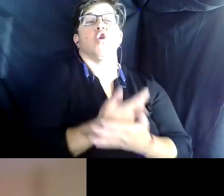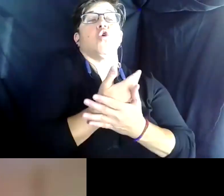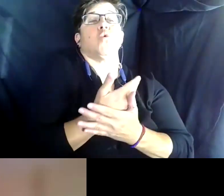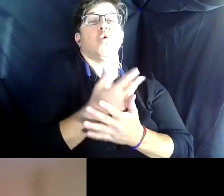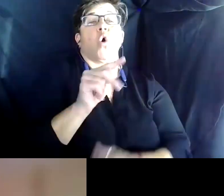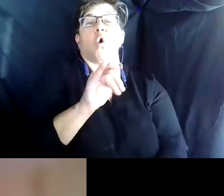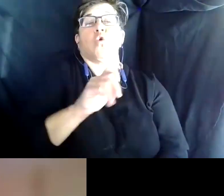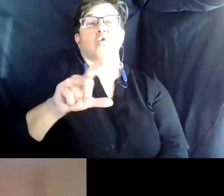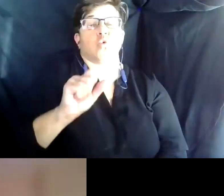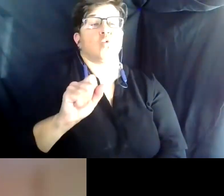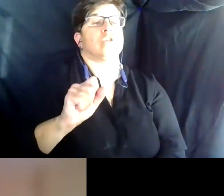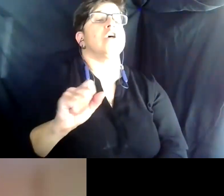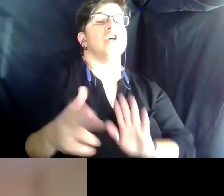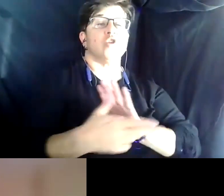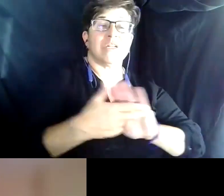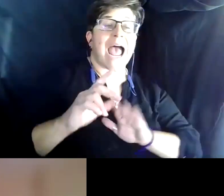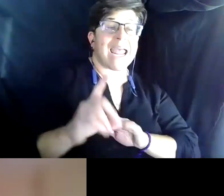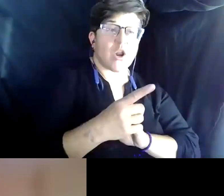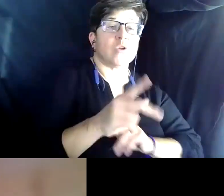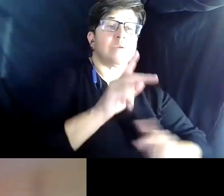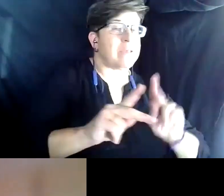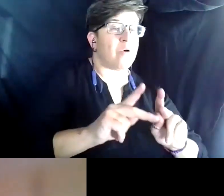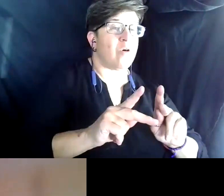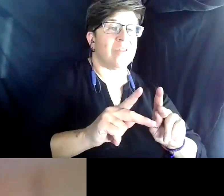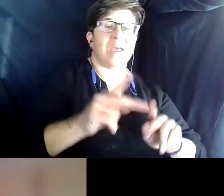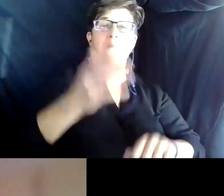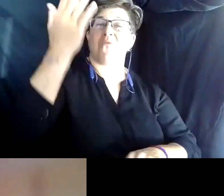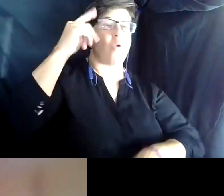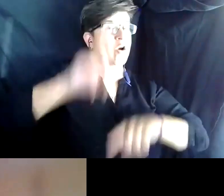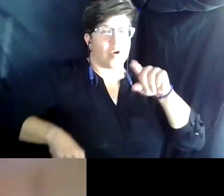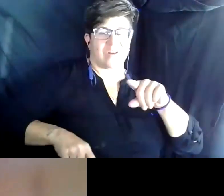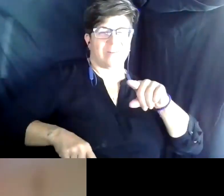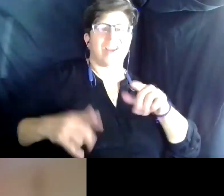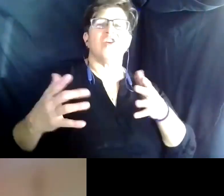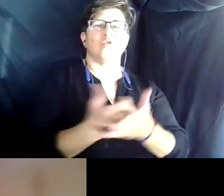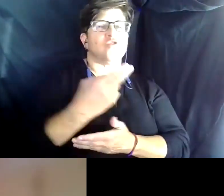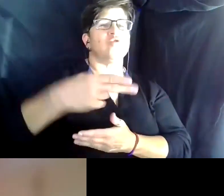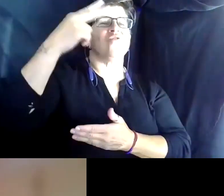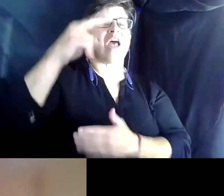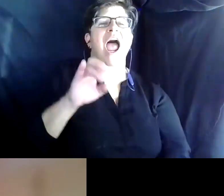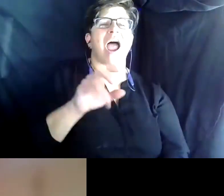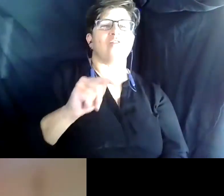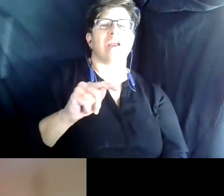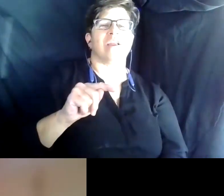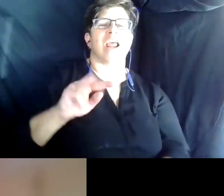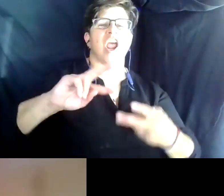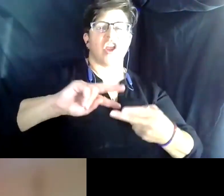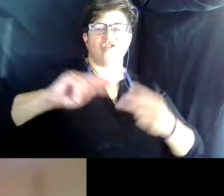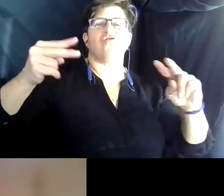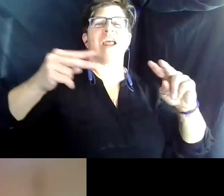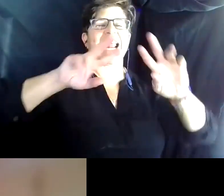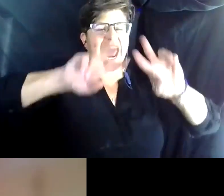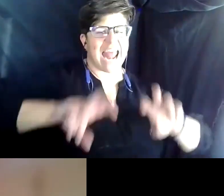patients that were harder to diagnose before, in order to achieve the highest rate of genetic analysis possible in